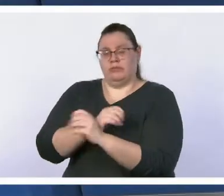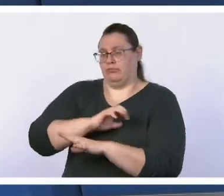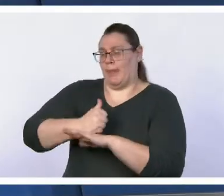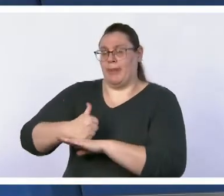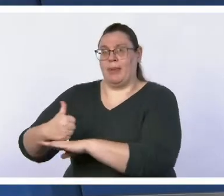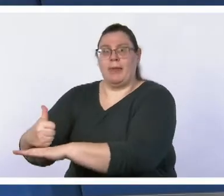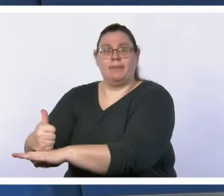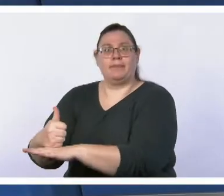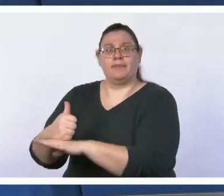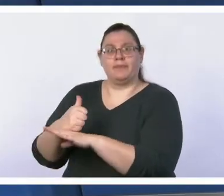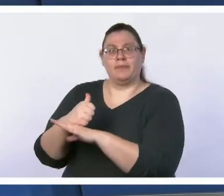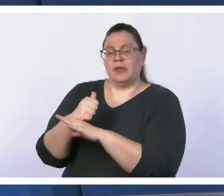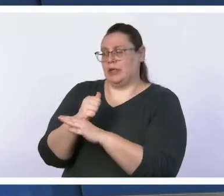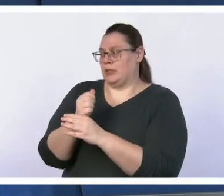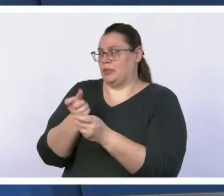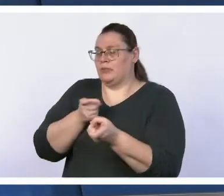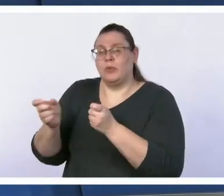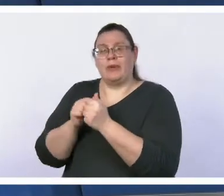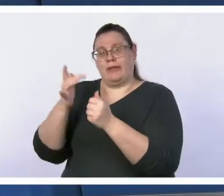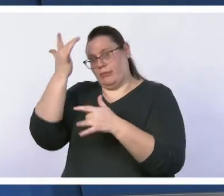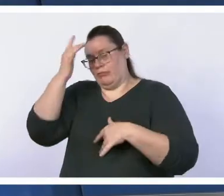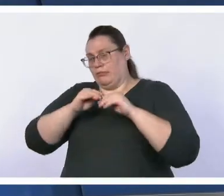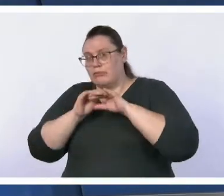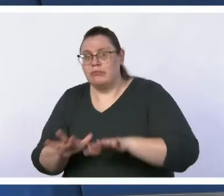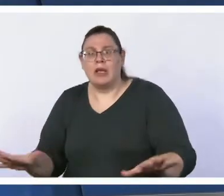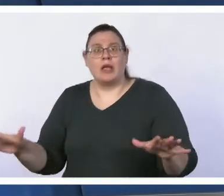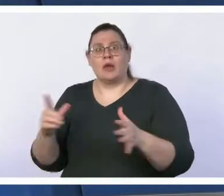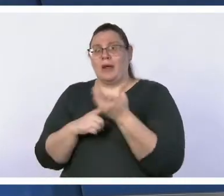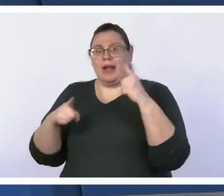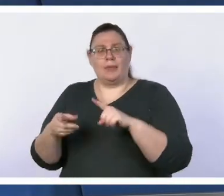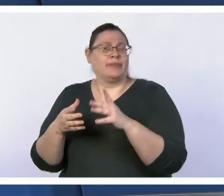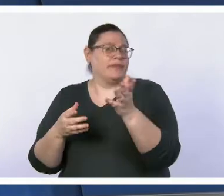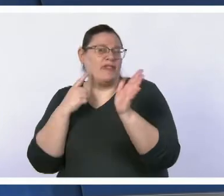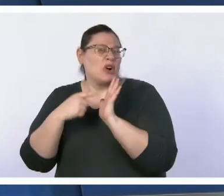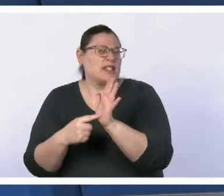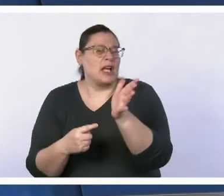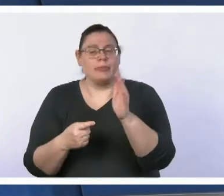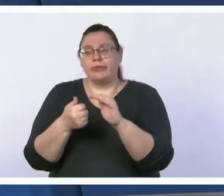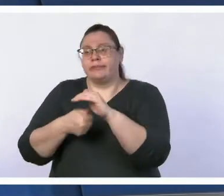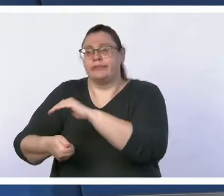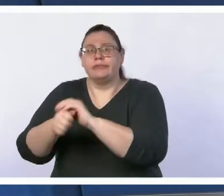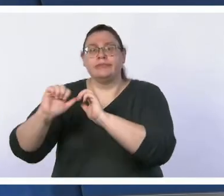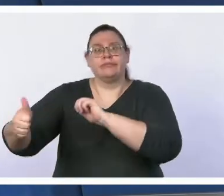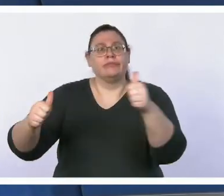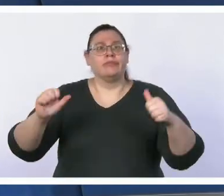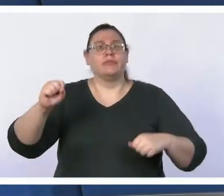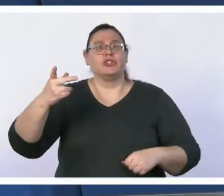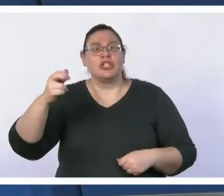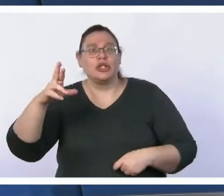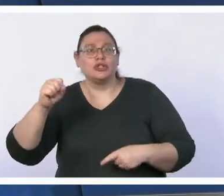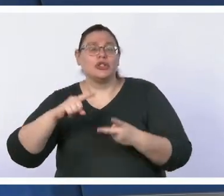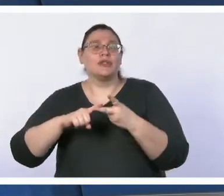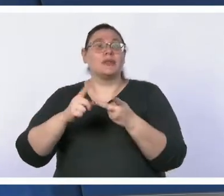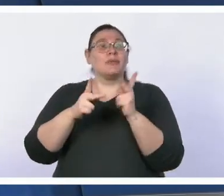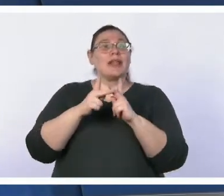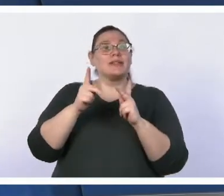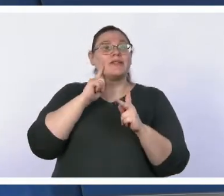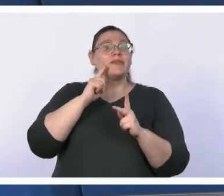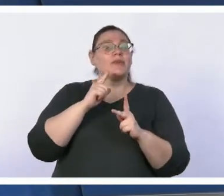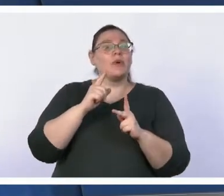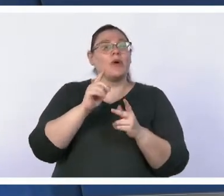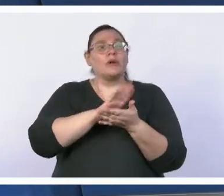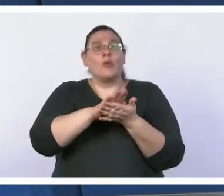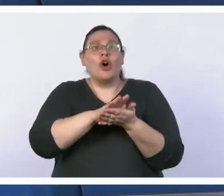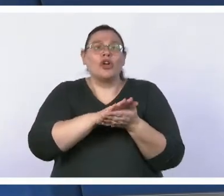to face the pandemic and the aftermath, et cetera, like shelters and hygiene stations and